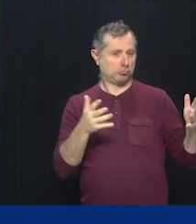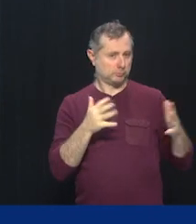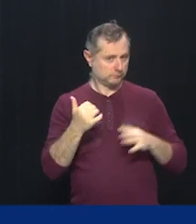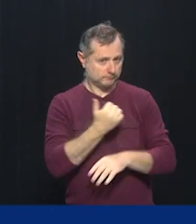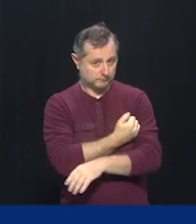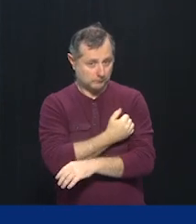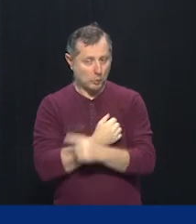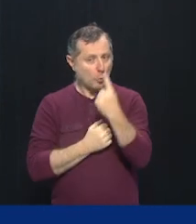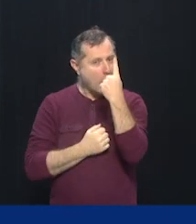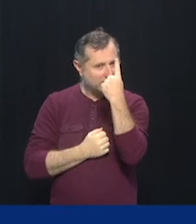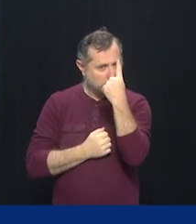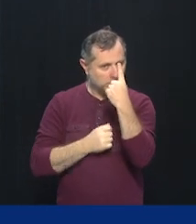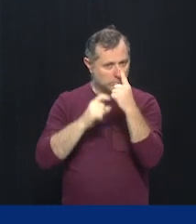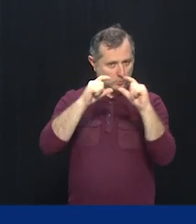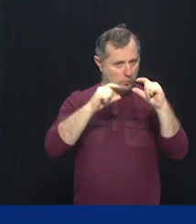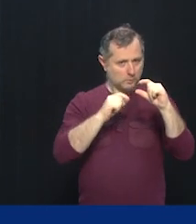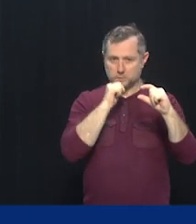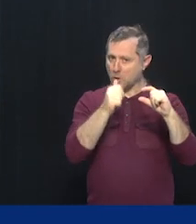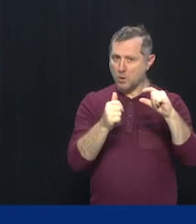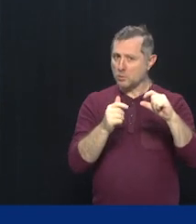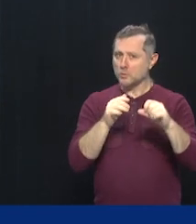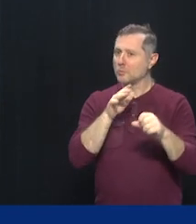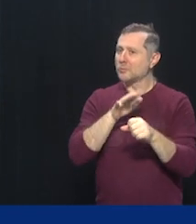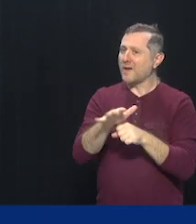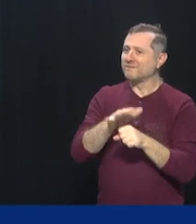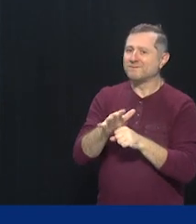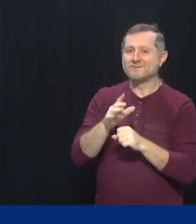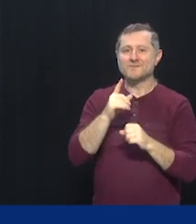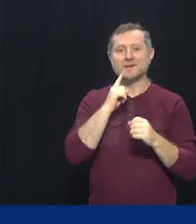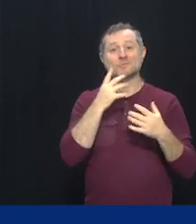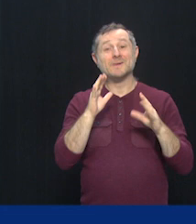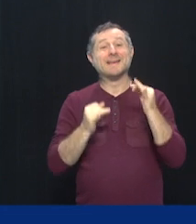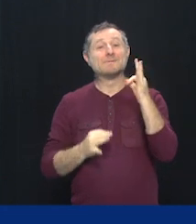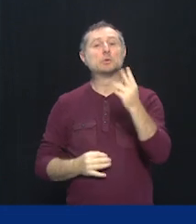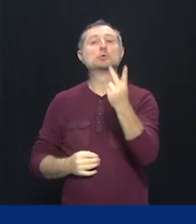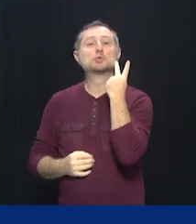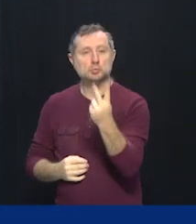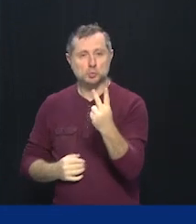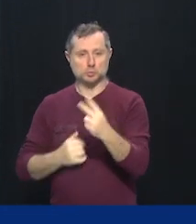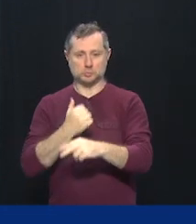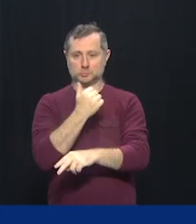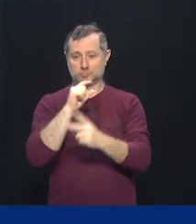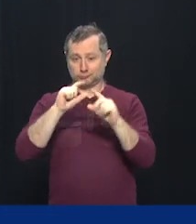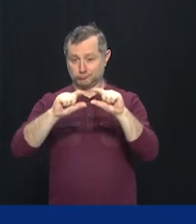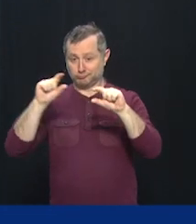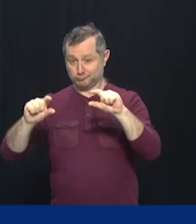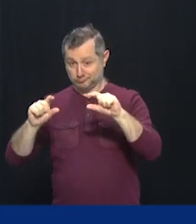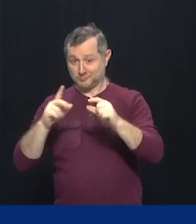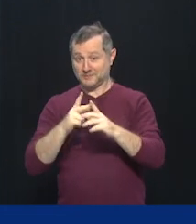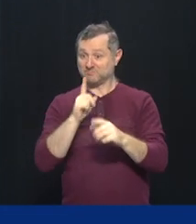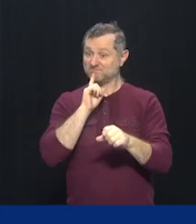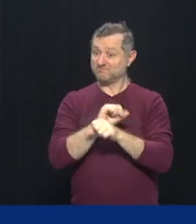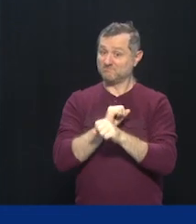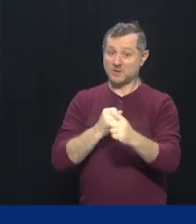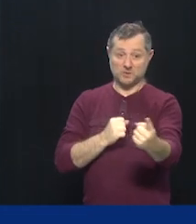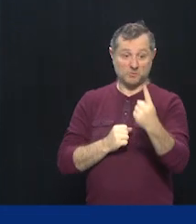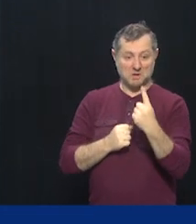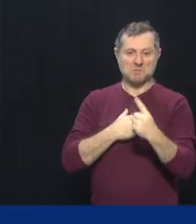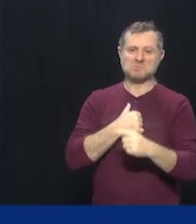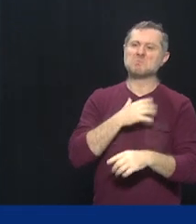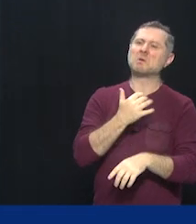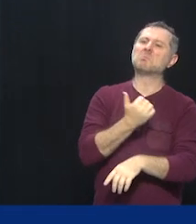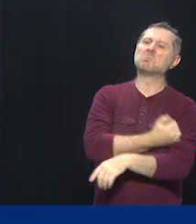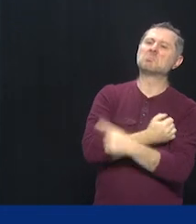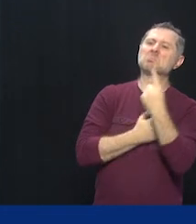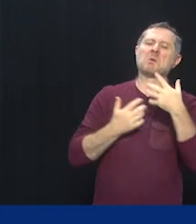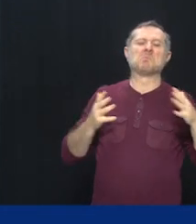dose. It only really works when you have two doses, my friends. So if someone comes in the door and thinks, okay, at least I'm probably okay, they're not